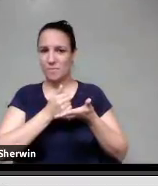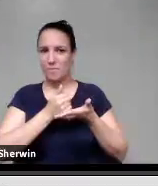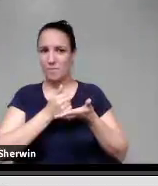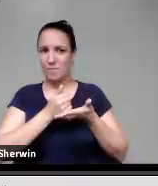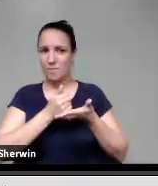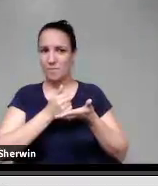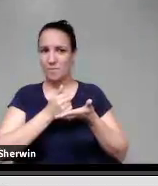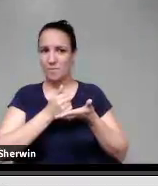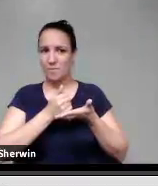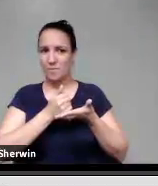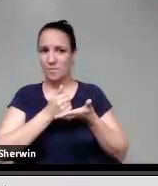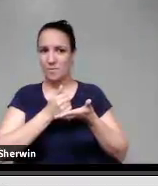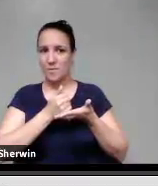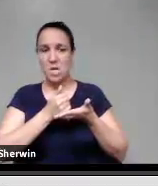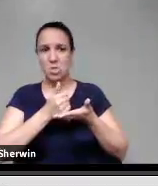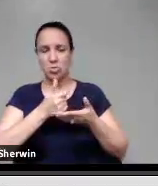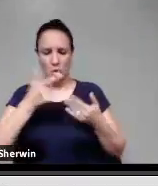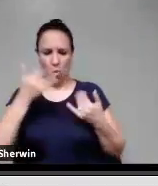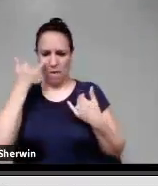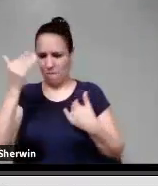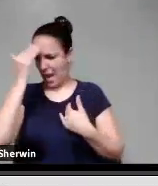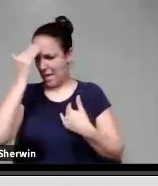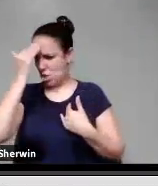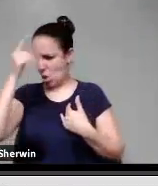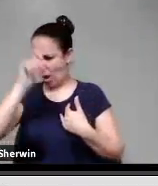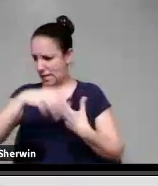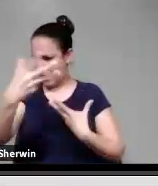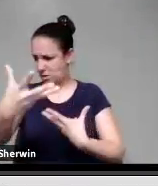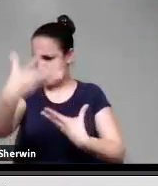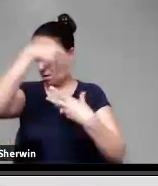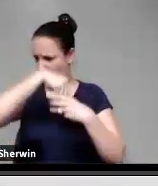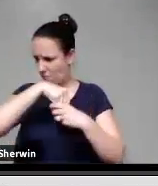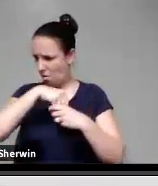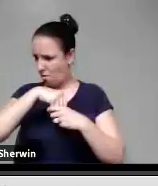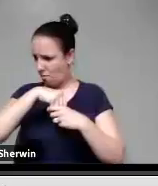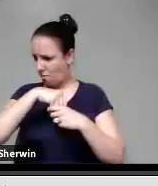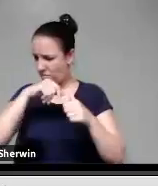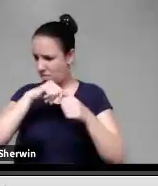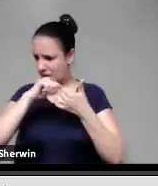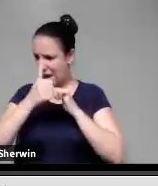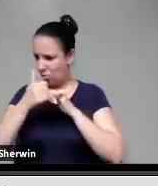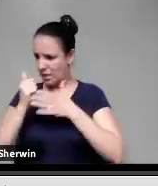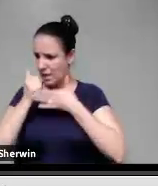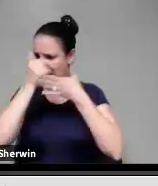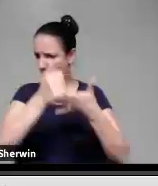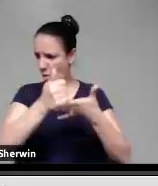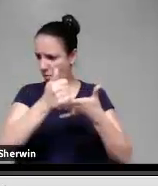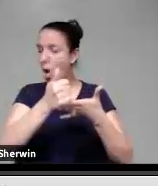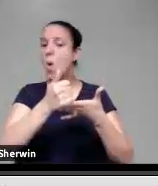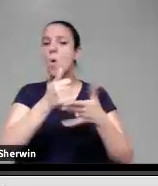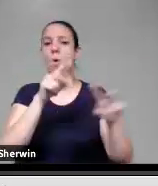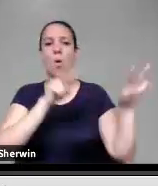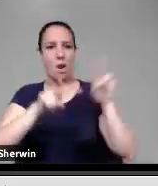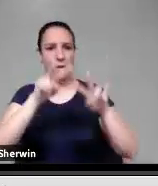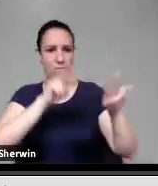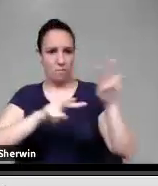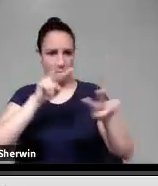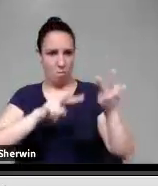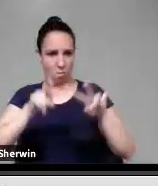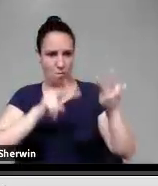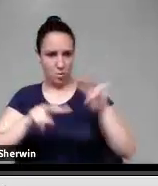others impact how you interact with others? Well, hopefully it will make you ask more questions, observe more